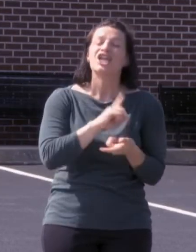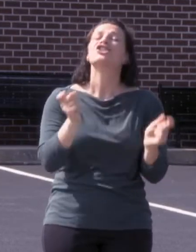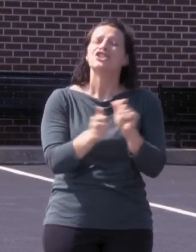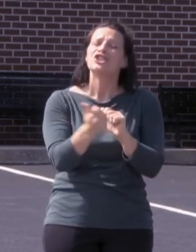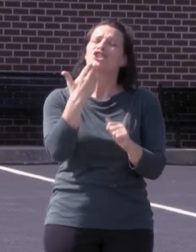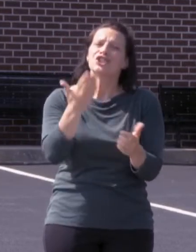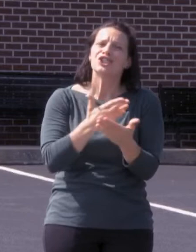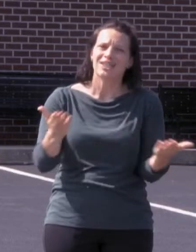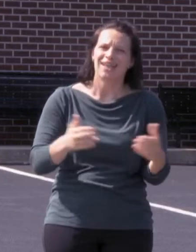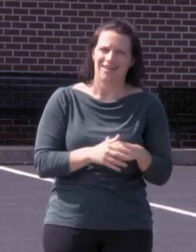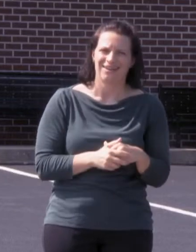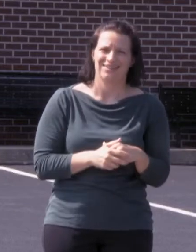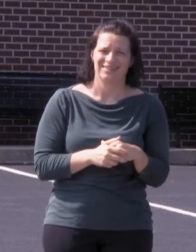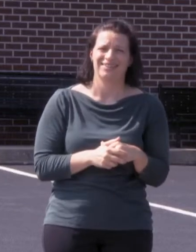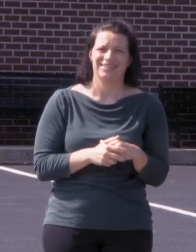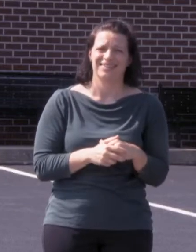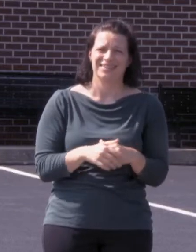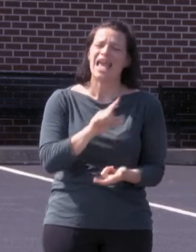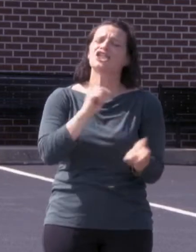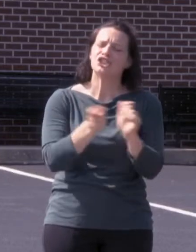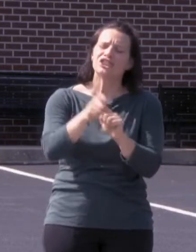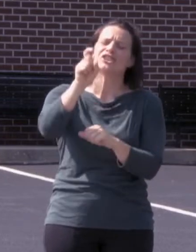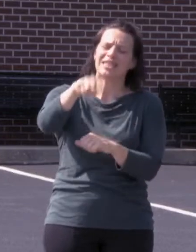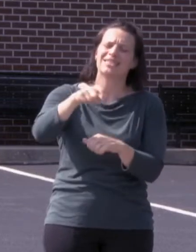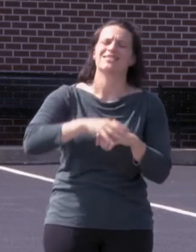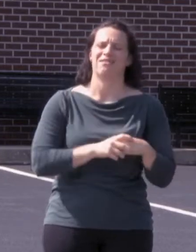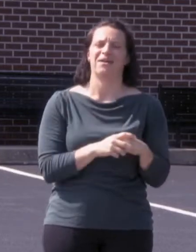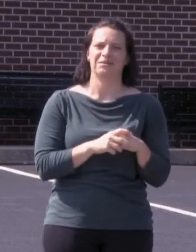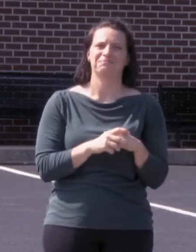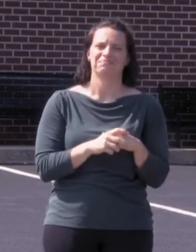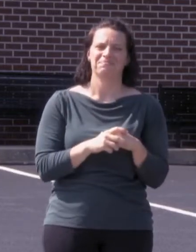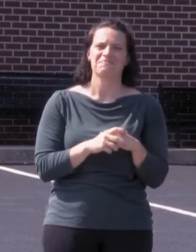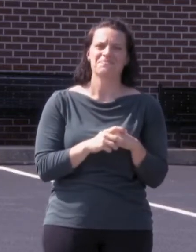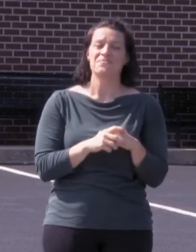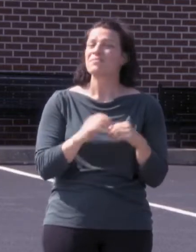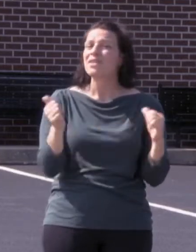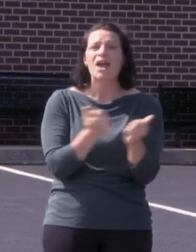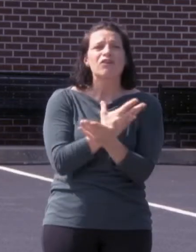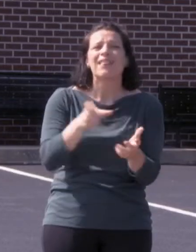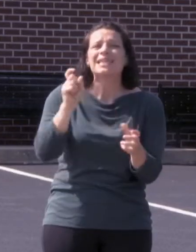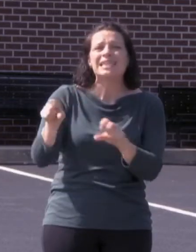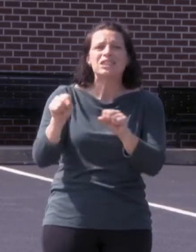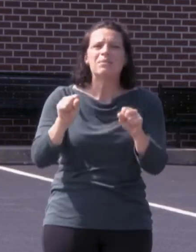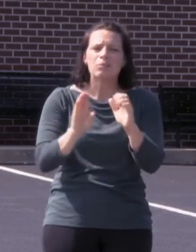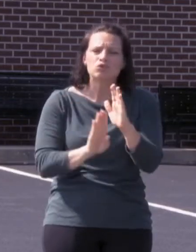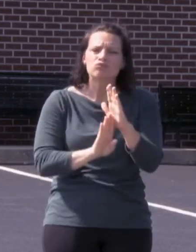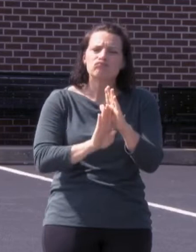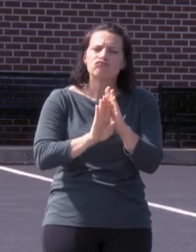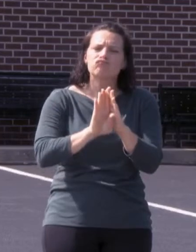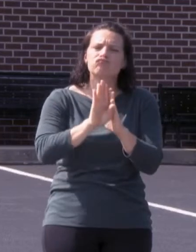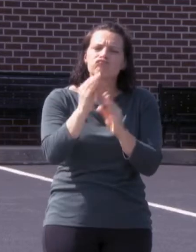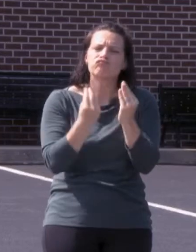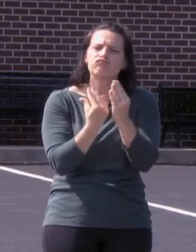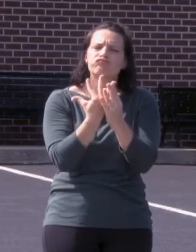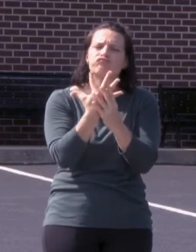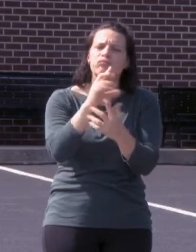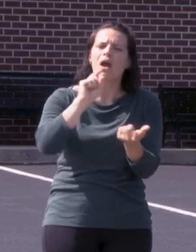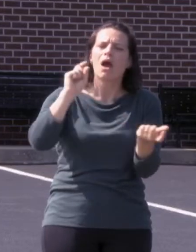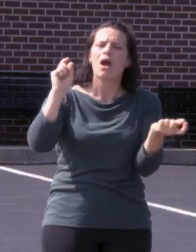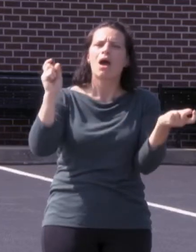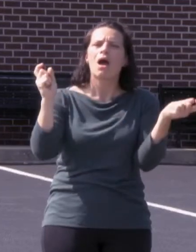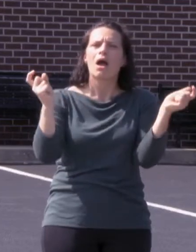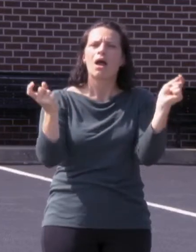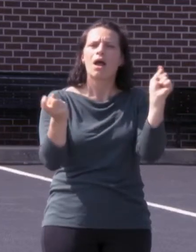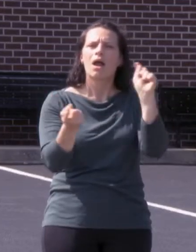good thing, and change is necessary. Everything needs to be able to grow, to evolve,